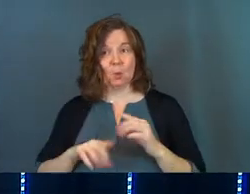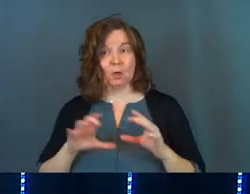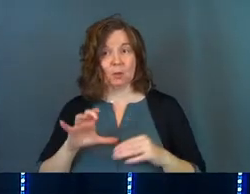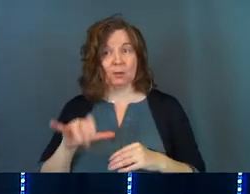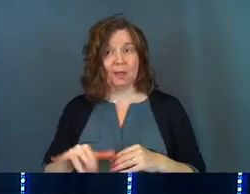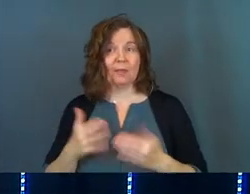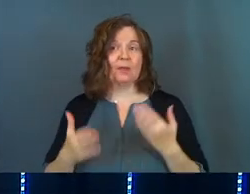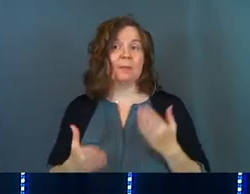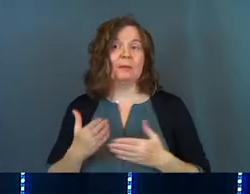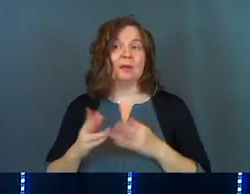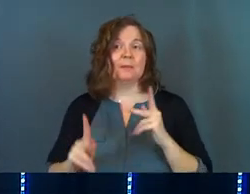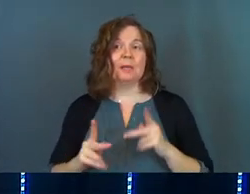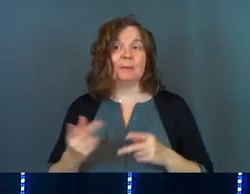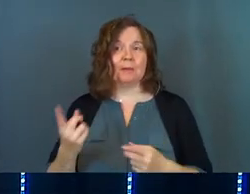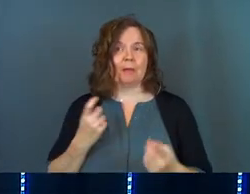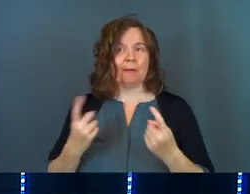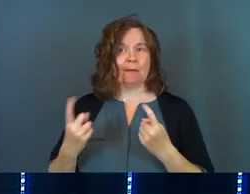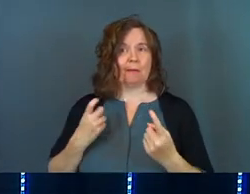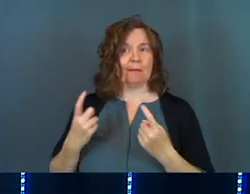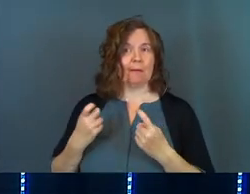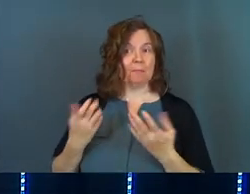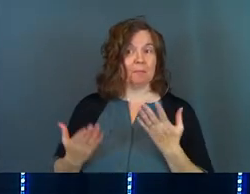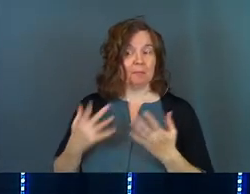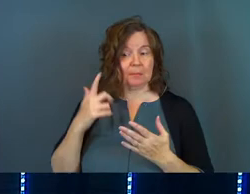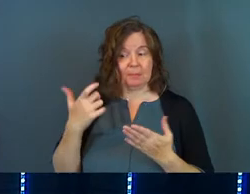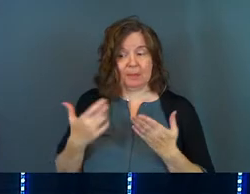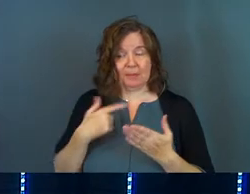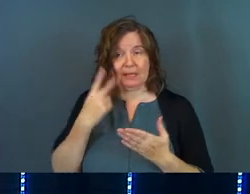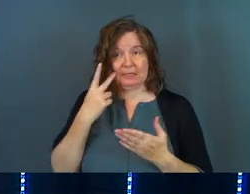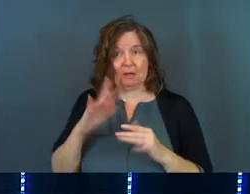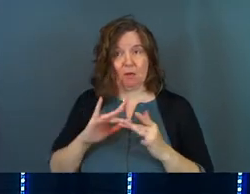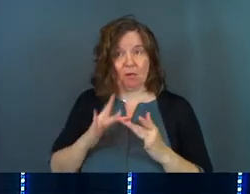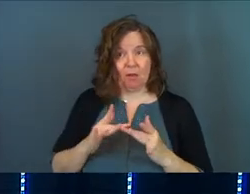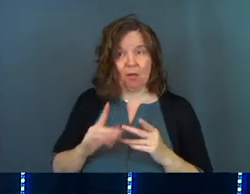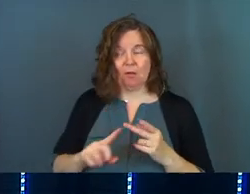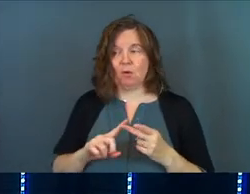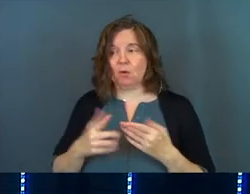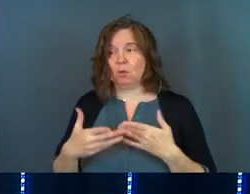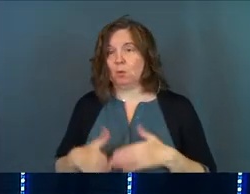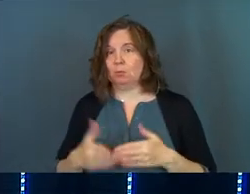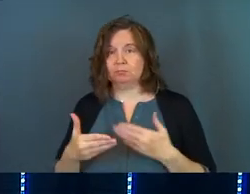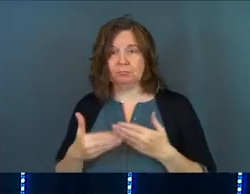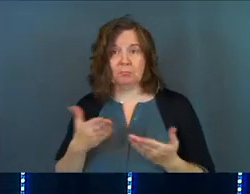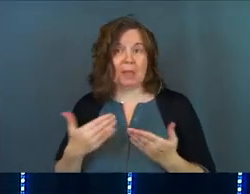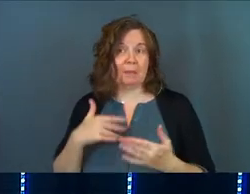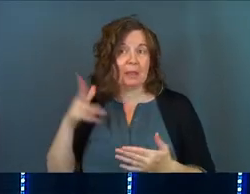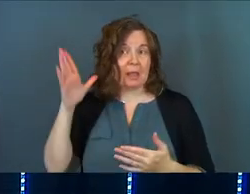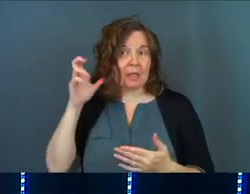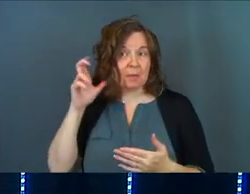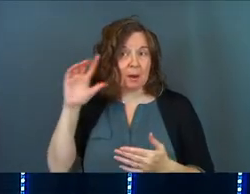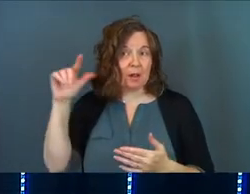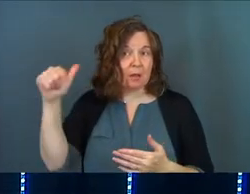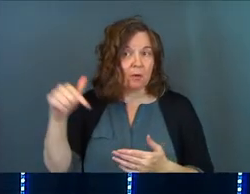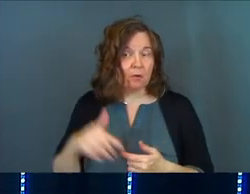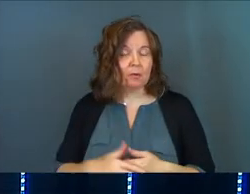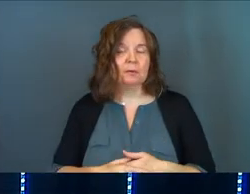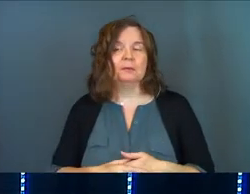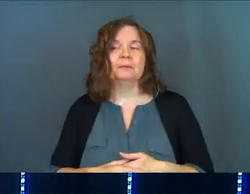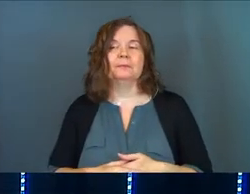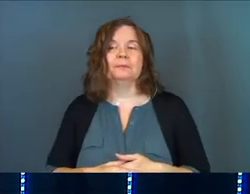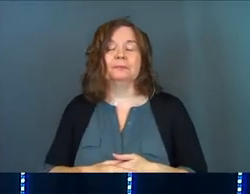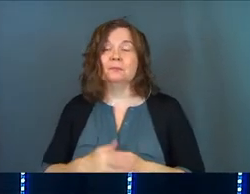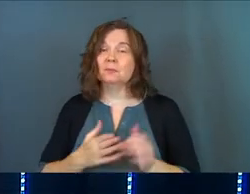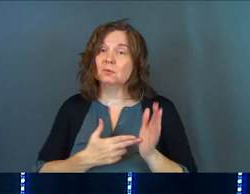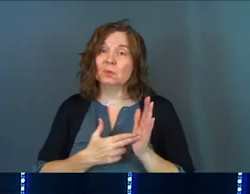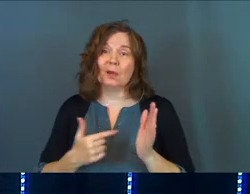do, there may be some people that ask me some questions because maybe they see it online or maybe they're in the room. Maybe they hear about it.